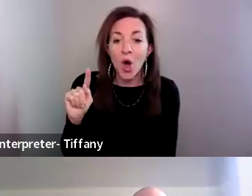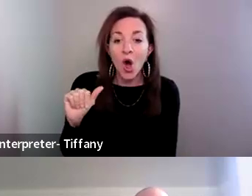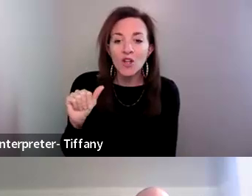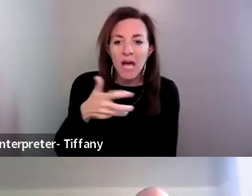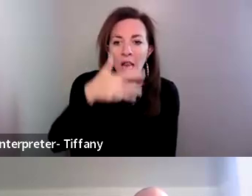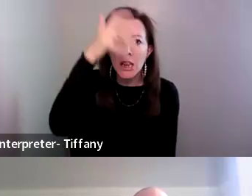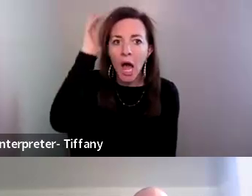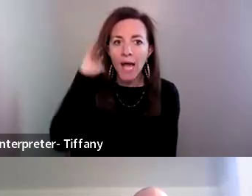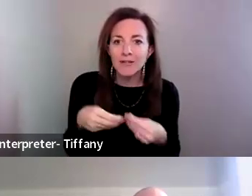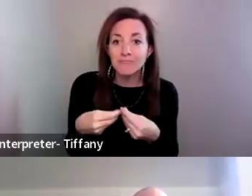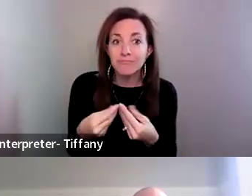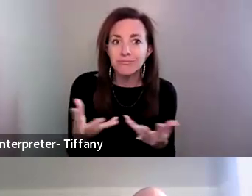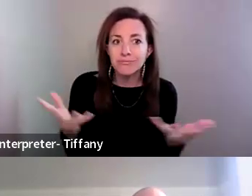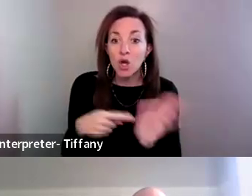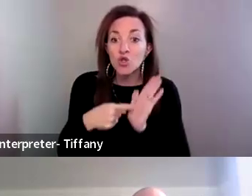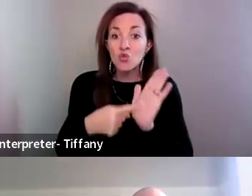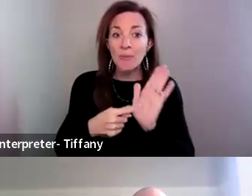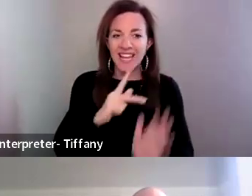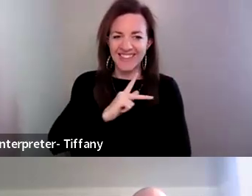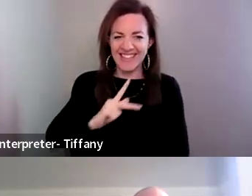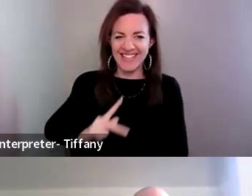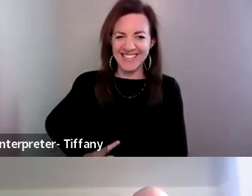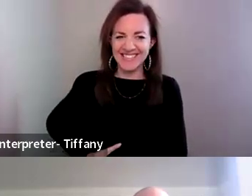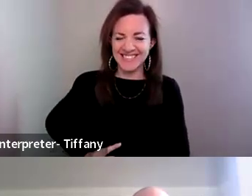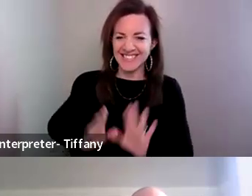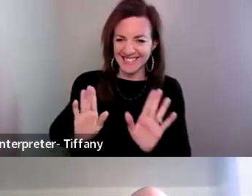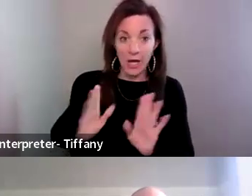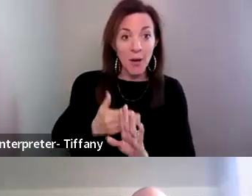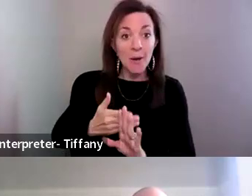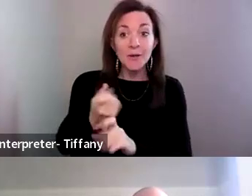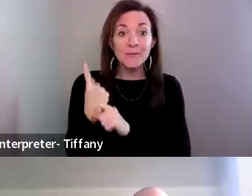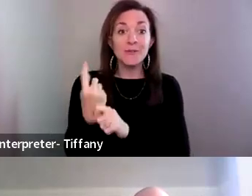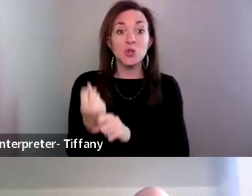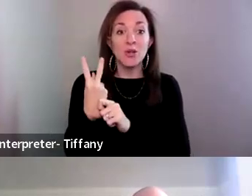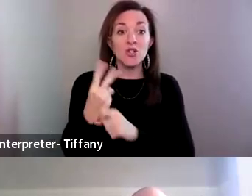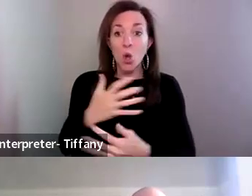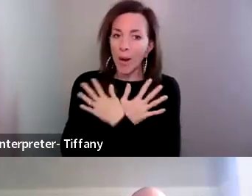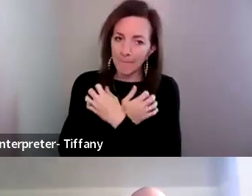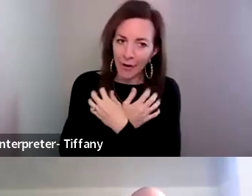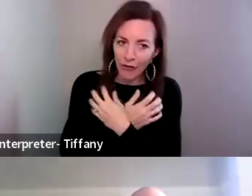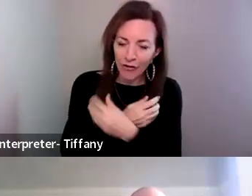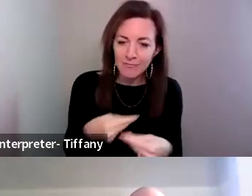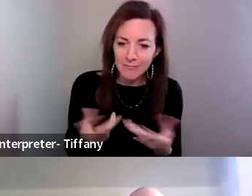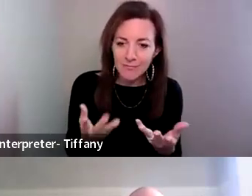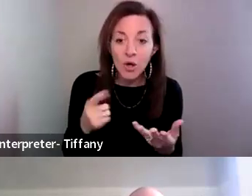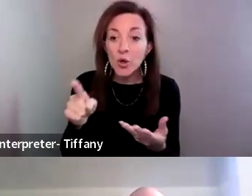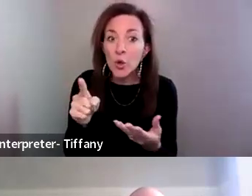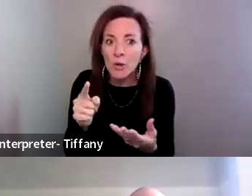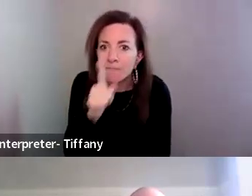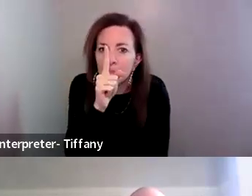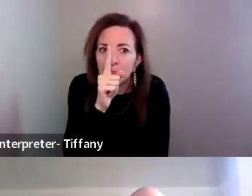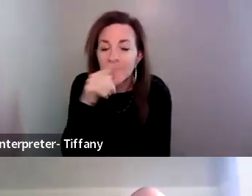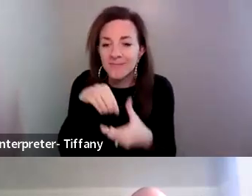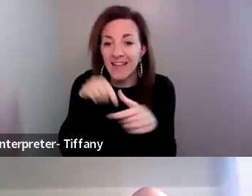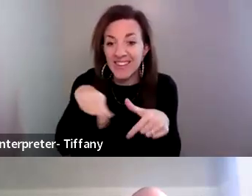lion that we gave away to represent the kings. The year before that we did a bear. And then you guys will get the inside scoop. But this year